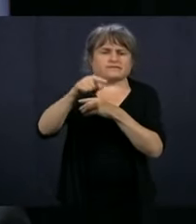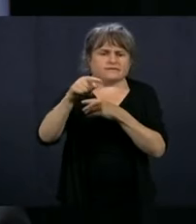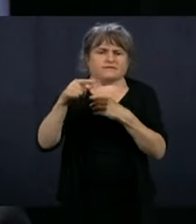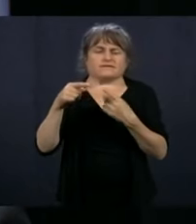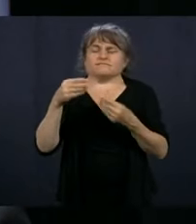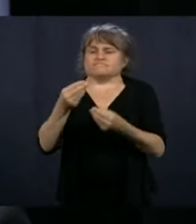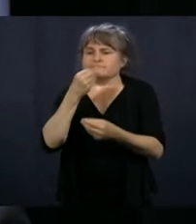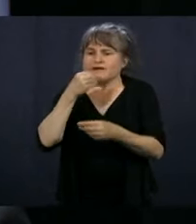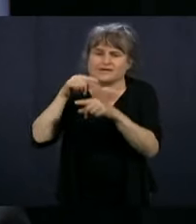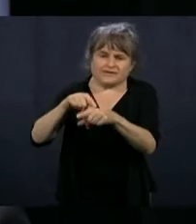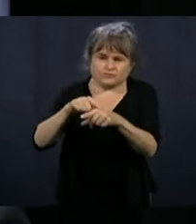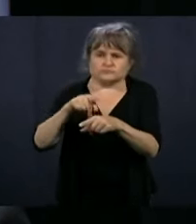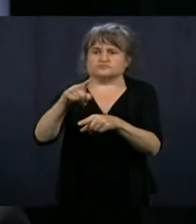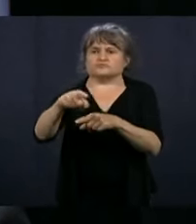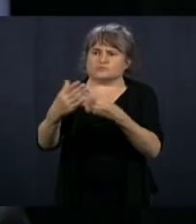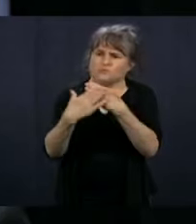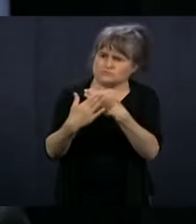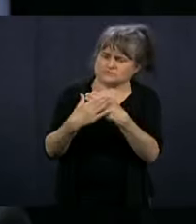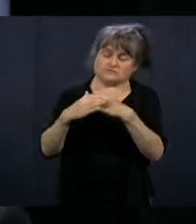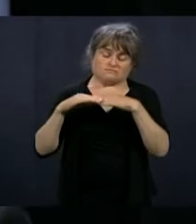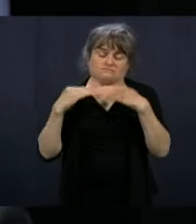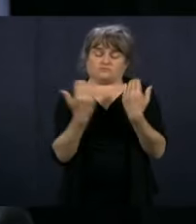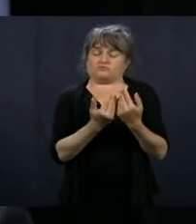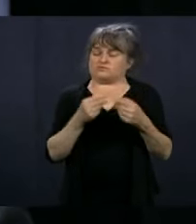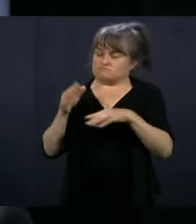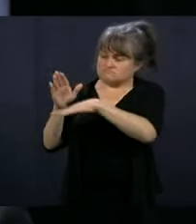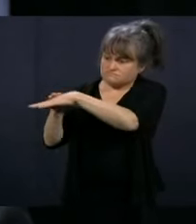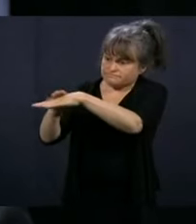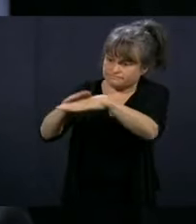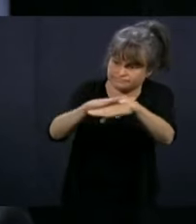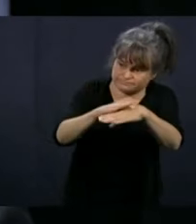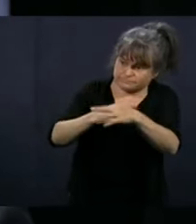So all the different ministries are consulted.